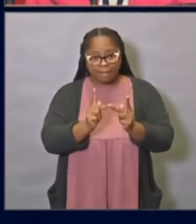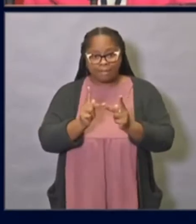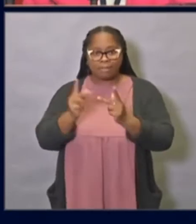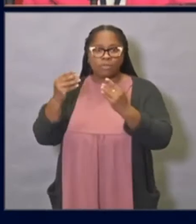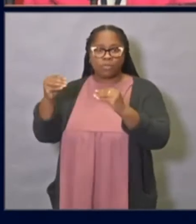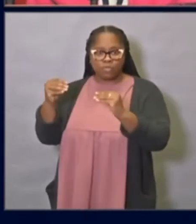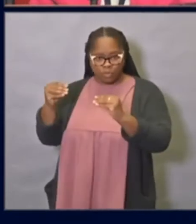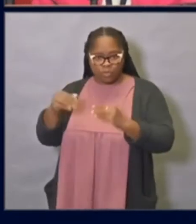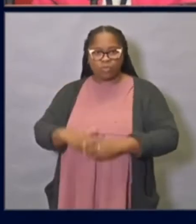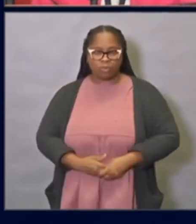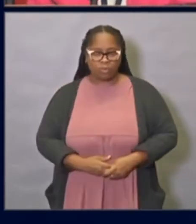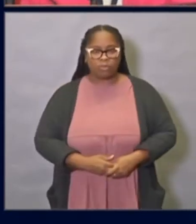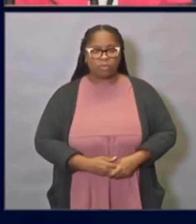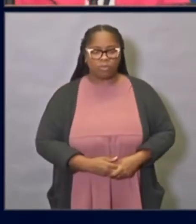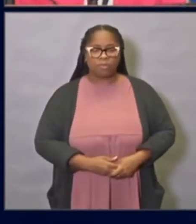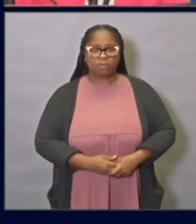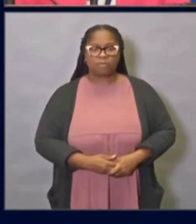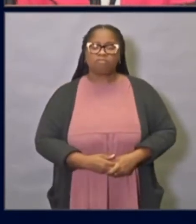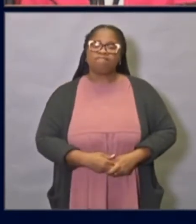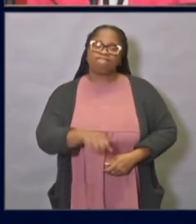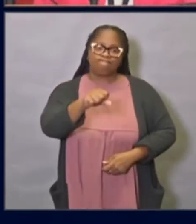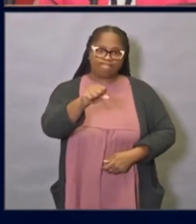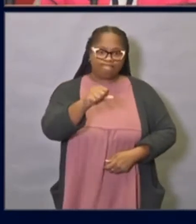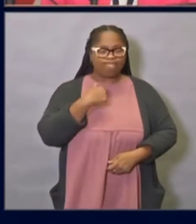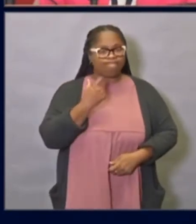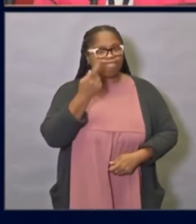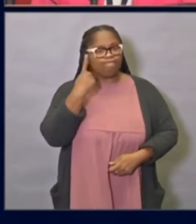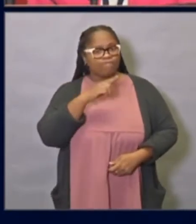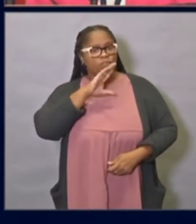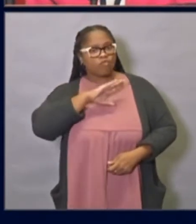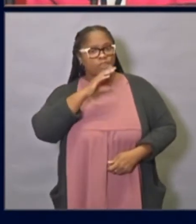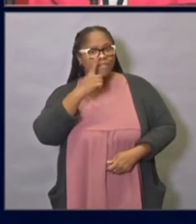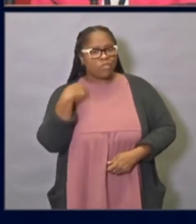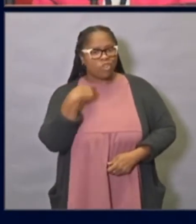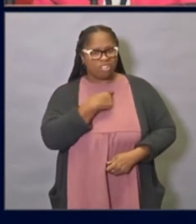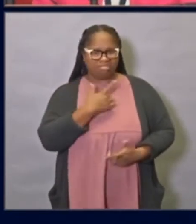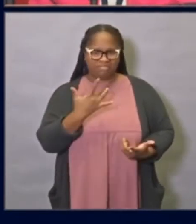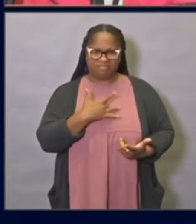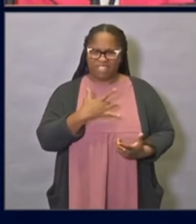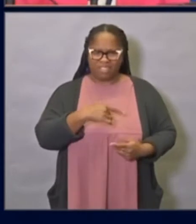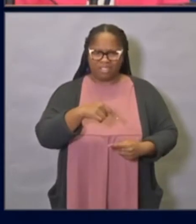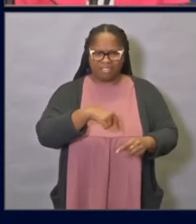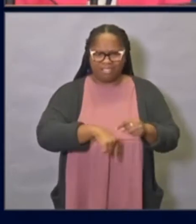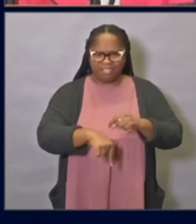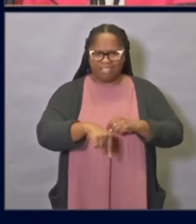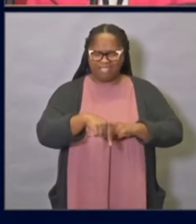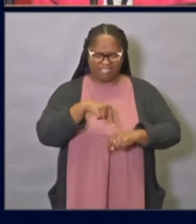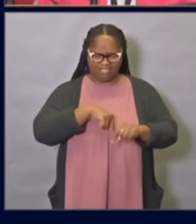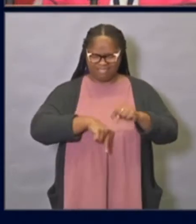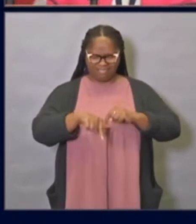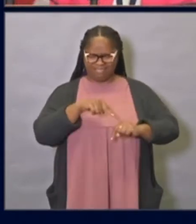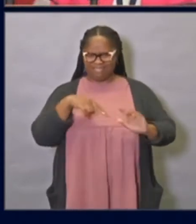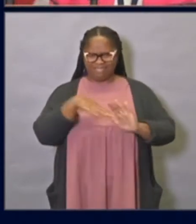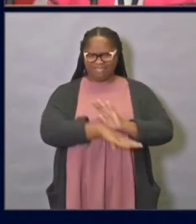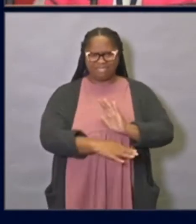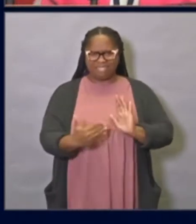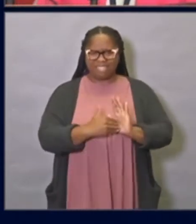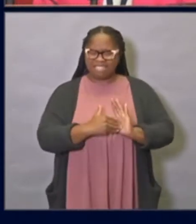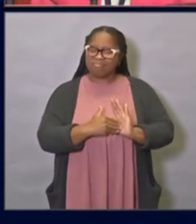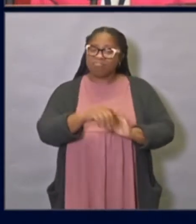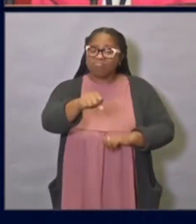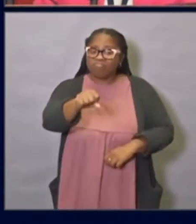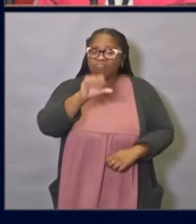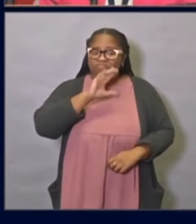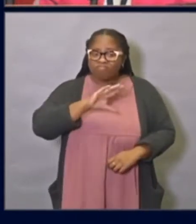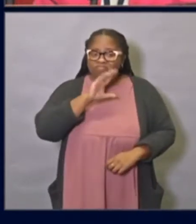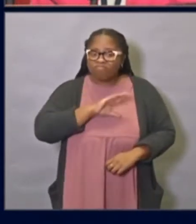establishments. I know it's frustrating for all of us to feel like we're moving in the wrong direction. And I do not want us to